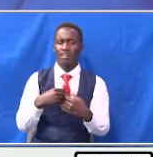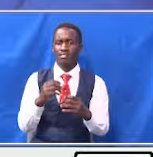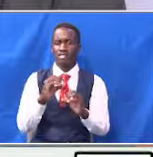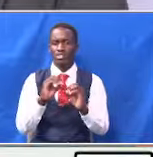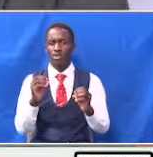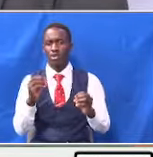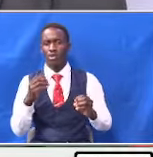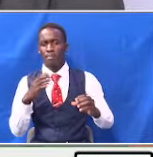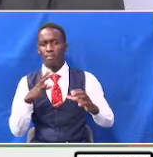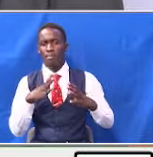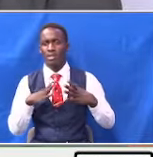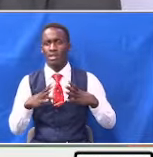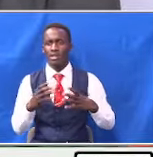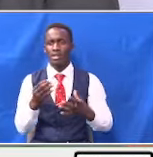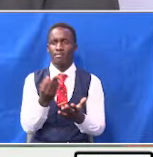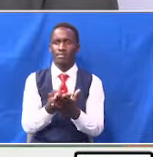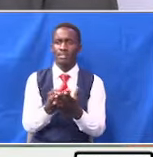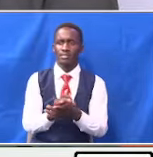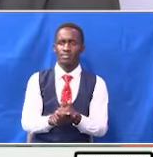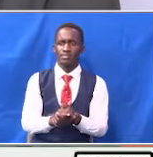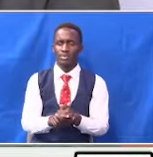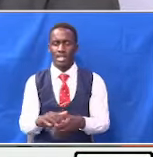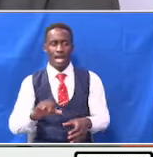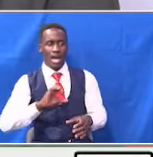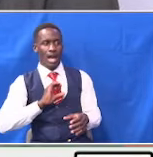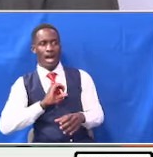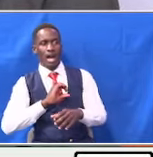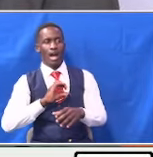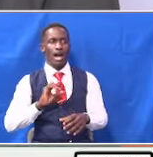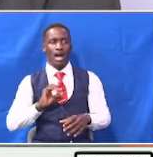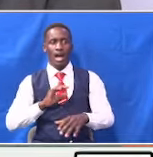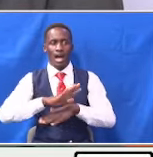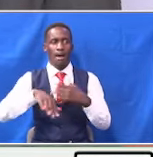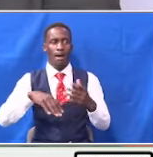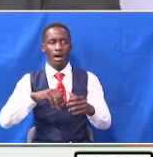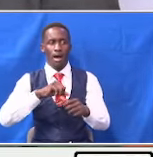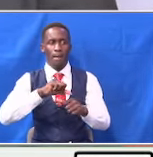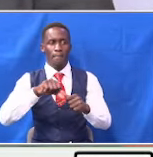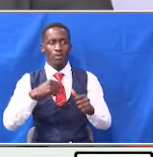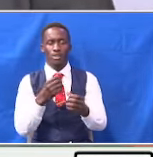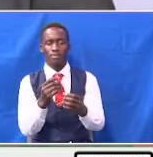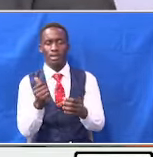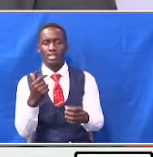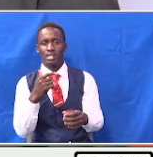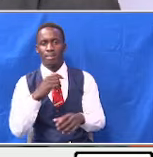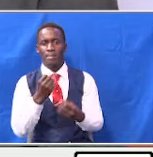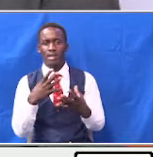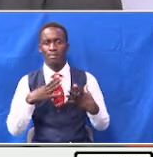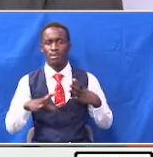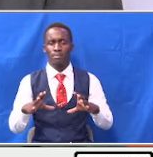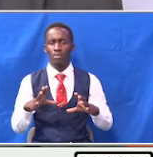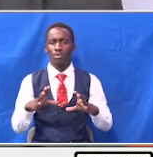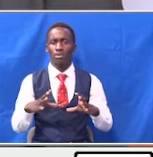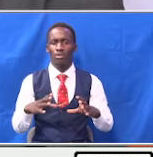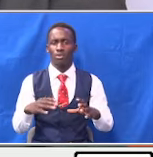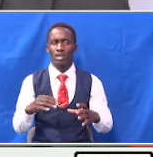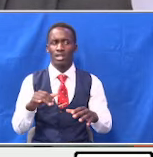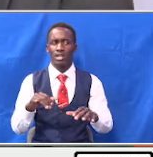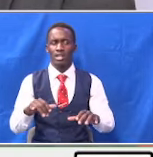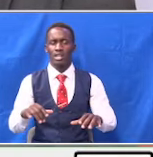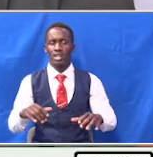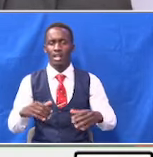GBV victims. About money generally, all of us are complaining that there's limited money. And the president said we are supposed to live within our means. Like